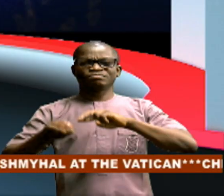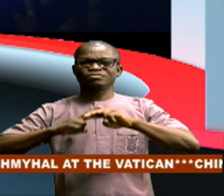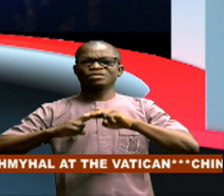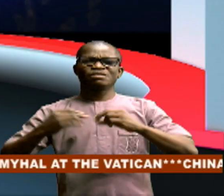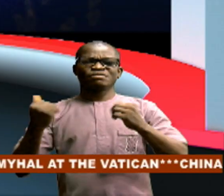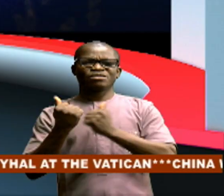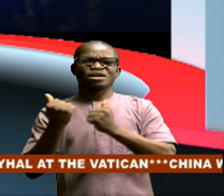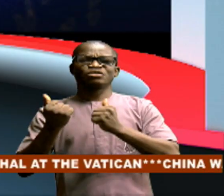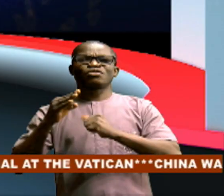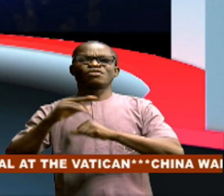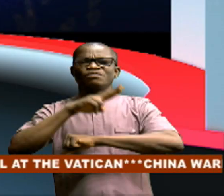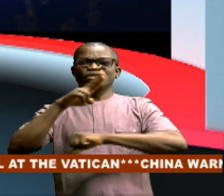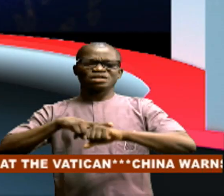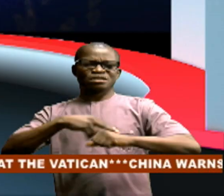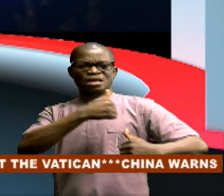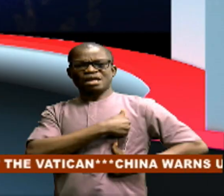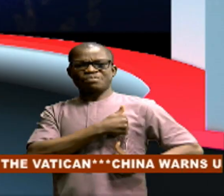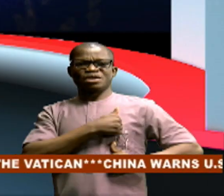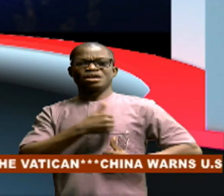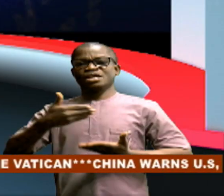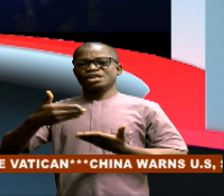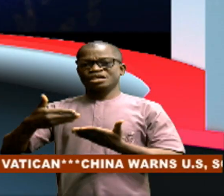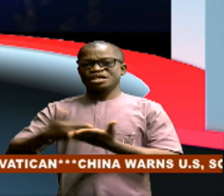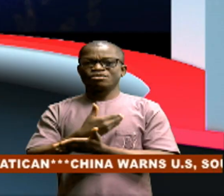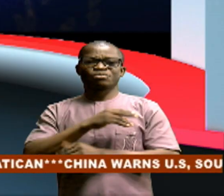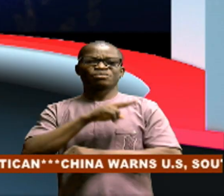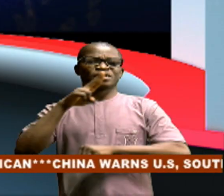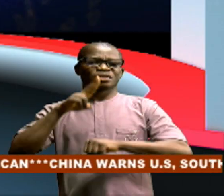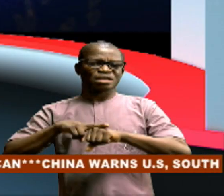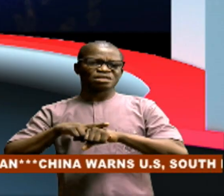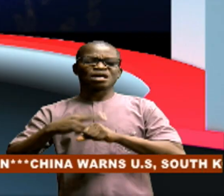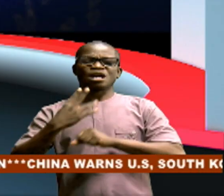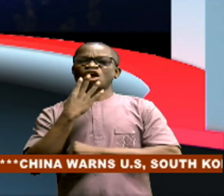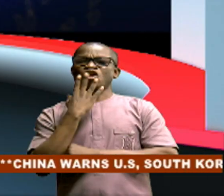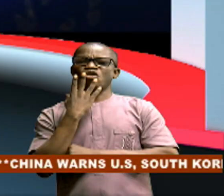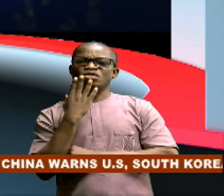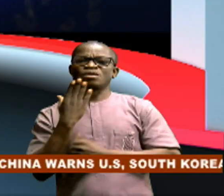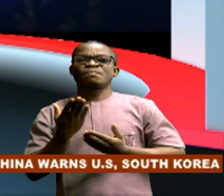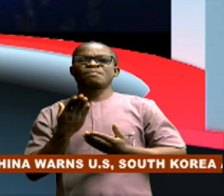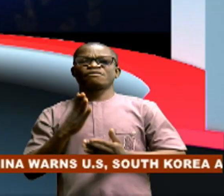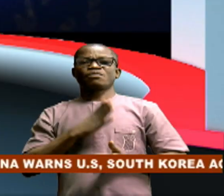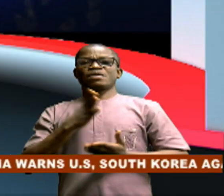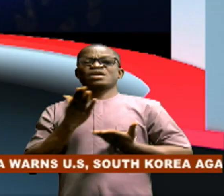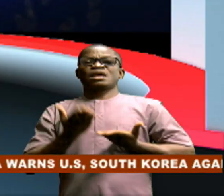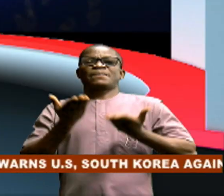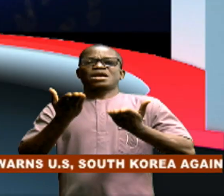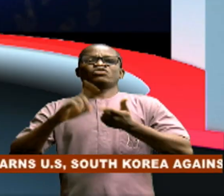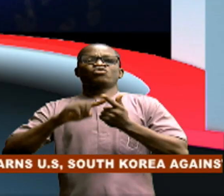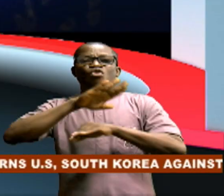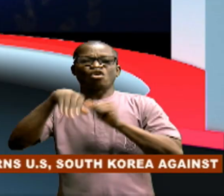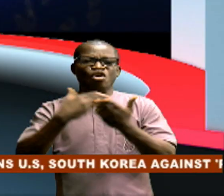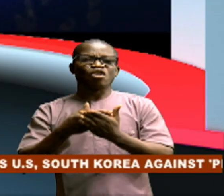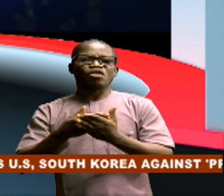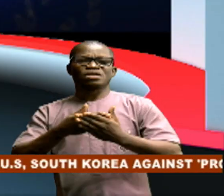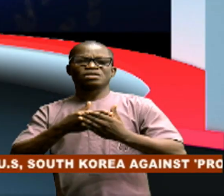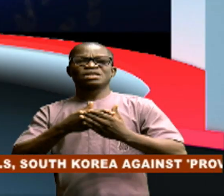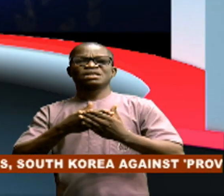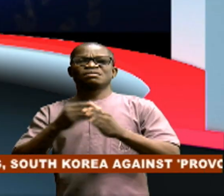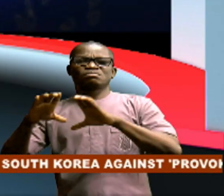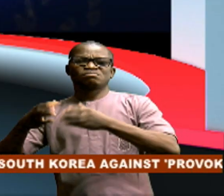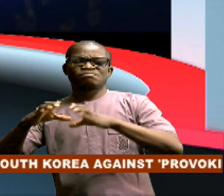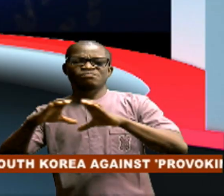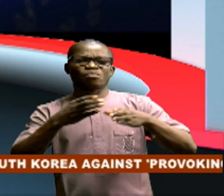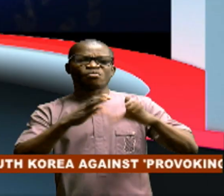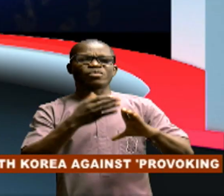of the nation's troops, new national and regimental colors were formally presented to all the formations of the Nigerian Army